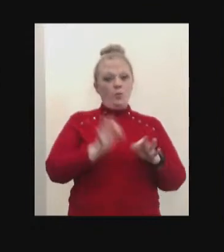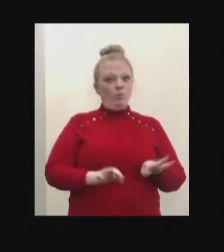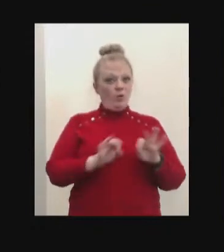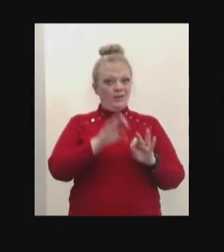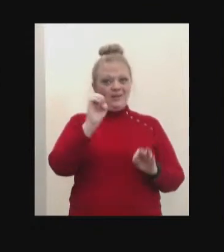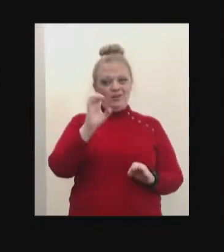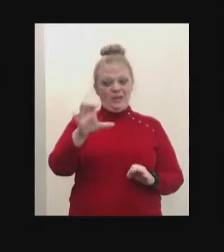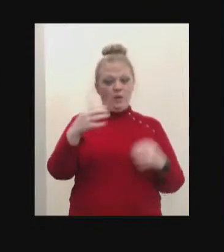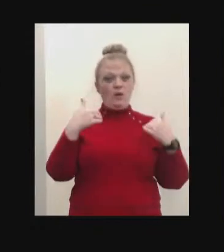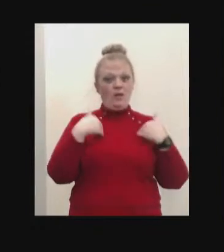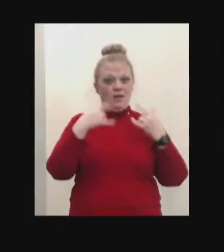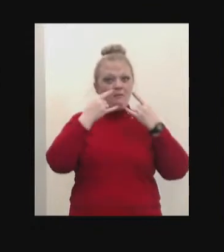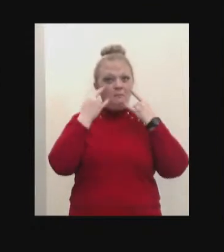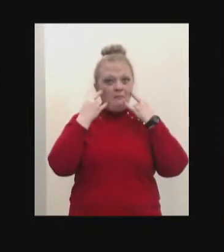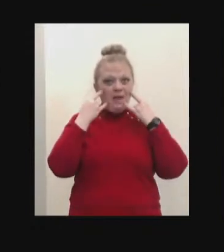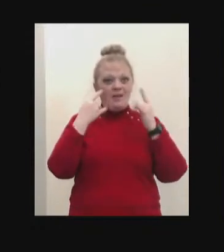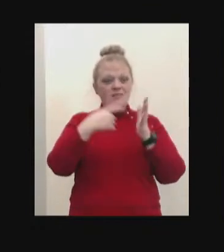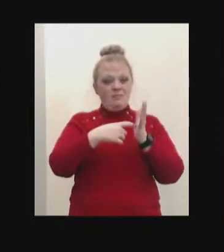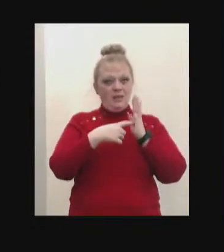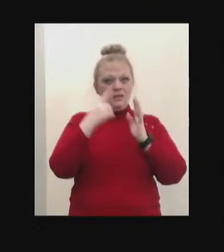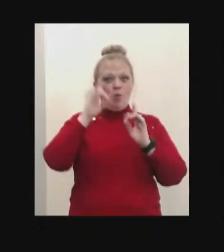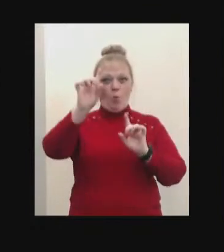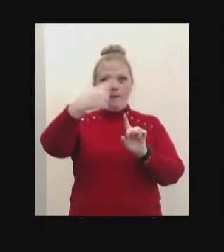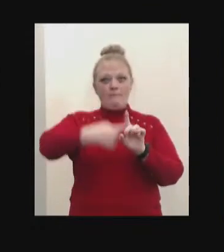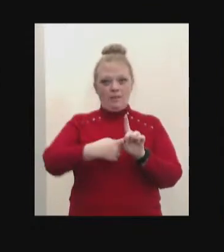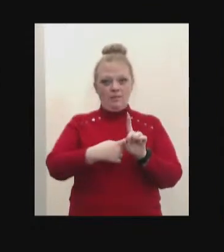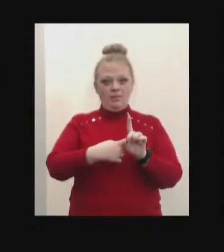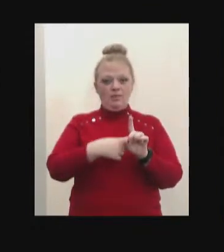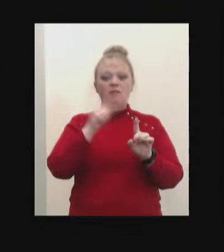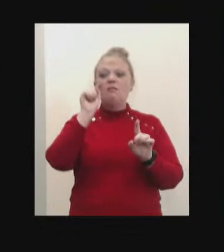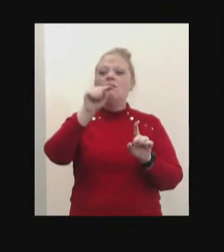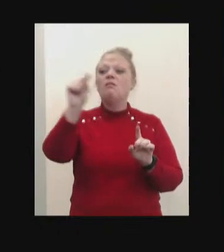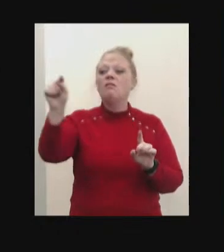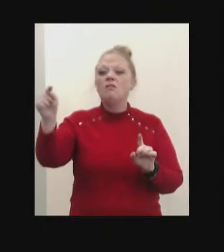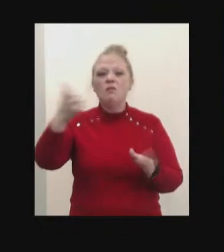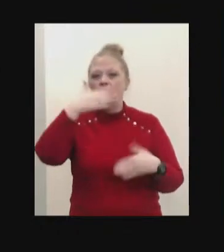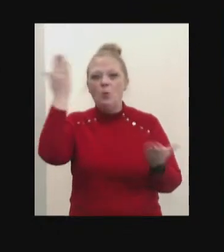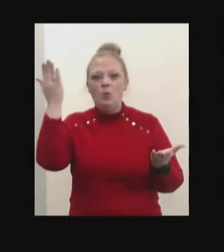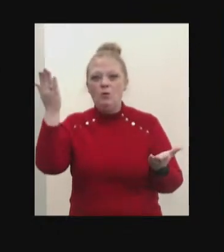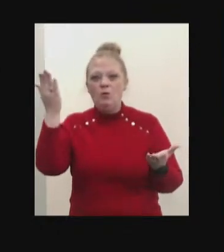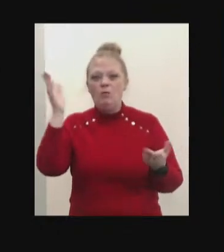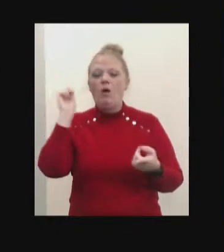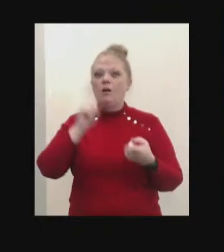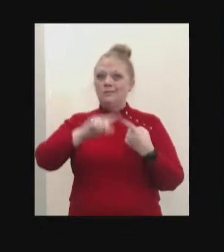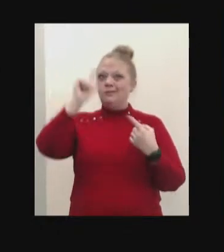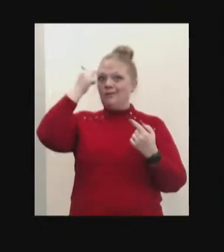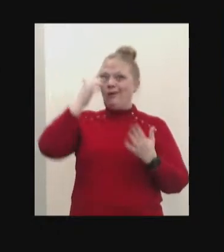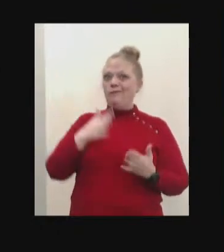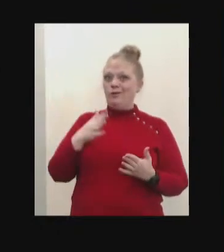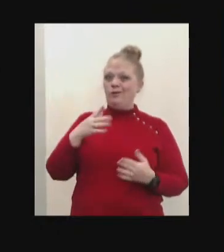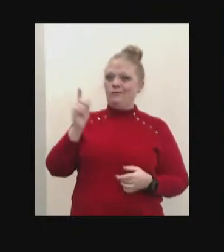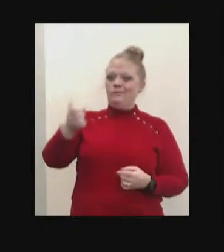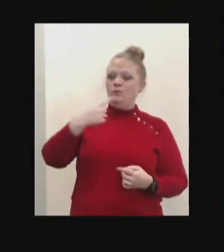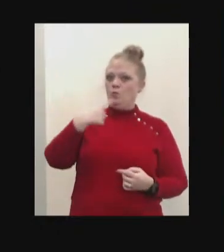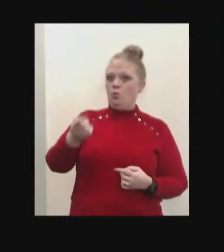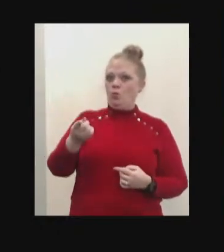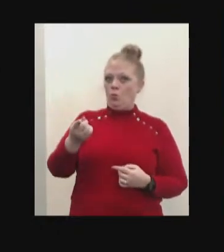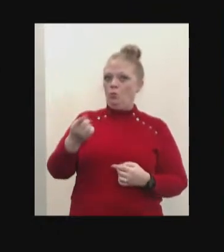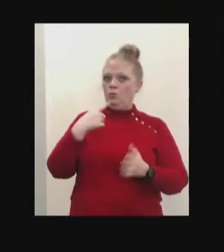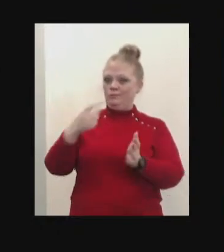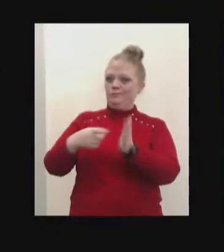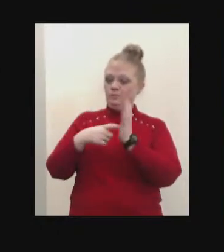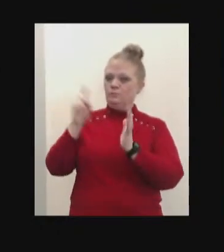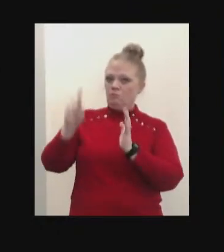mandate now for 1 month. Others did not have a mask mandate, of course, until the governor instituted with the New York State Health Commissioner the mask